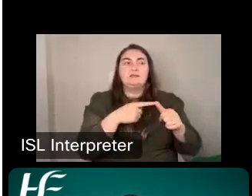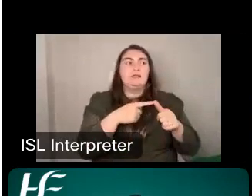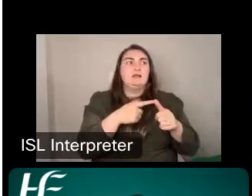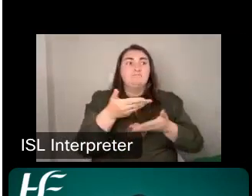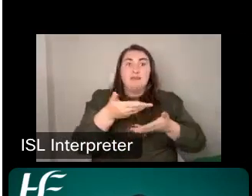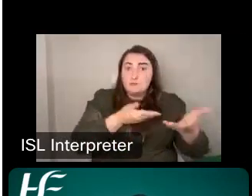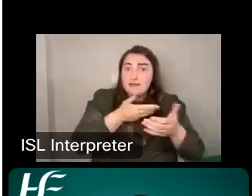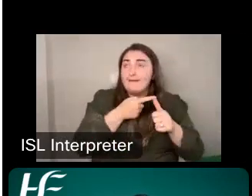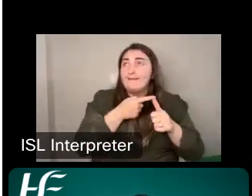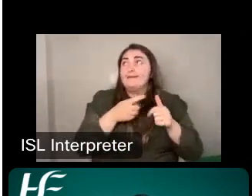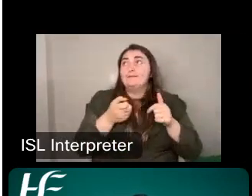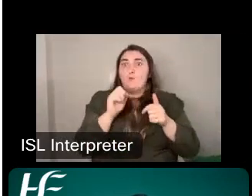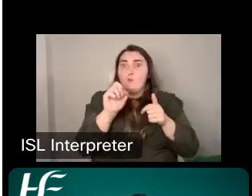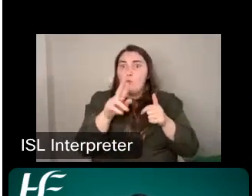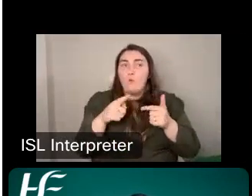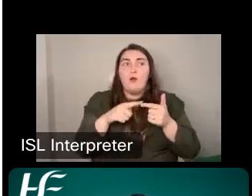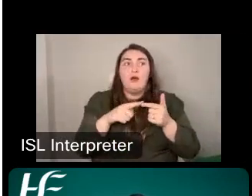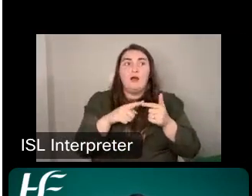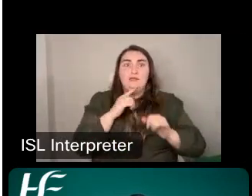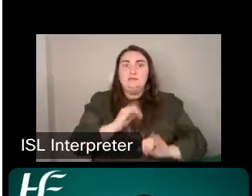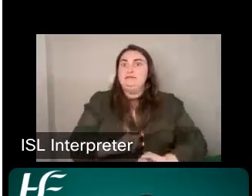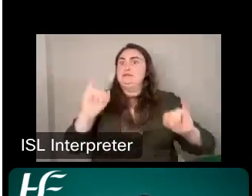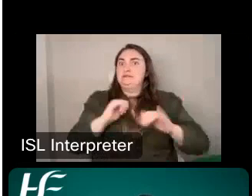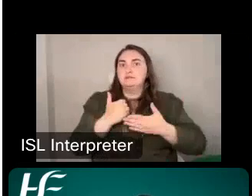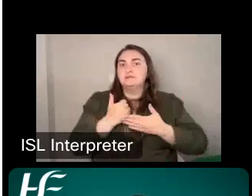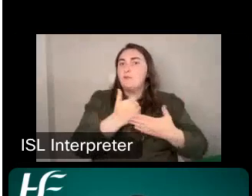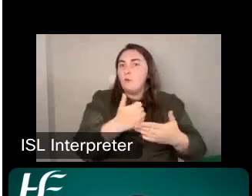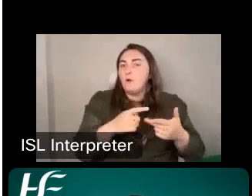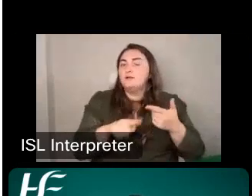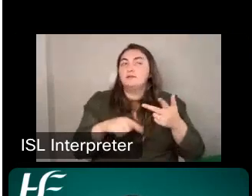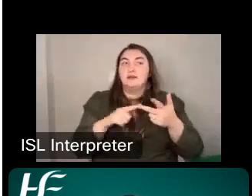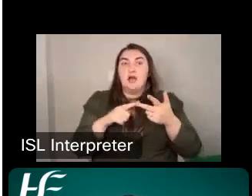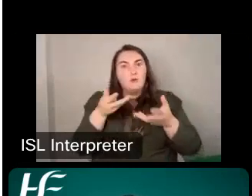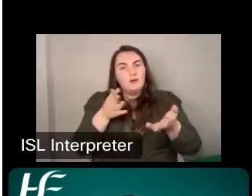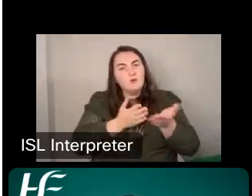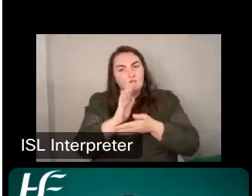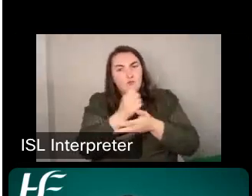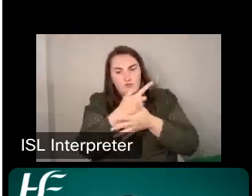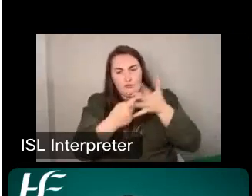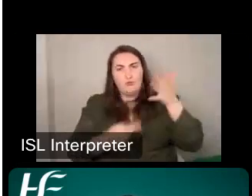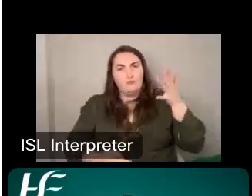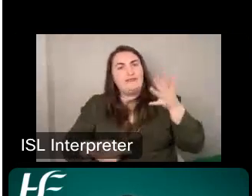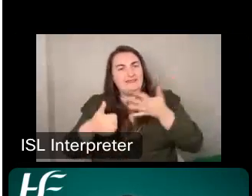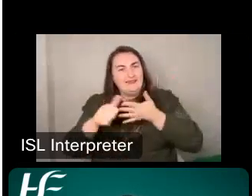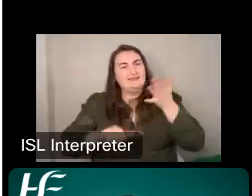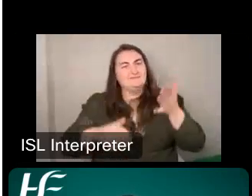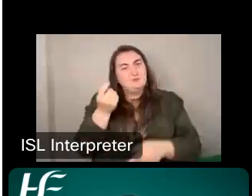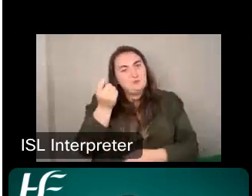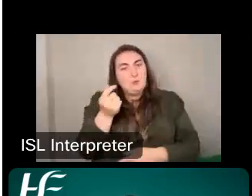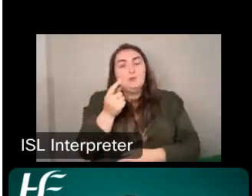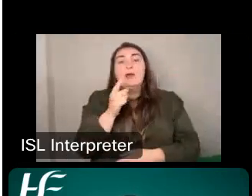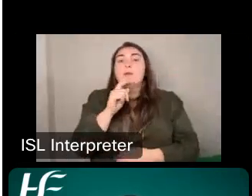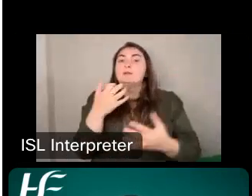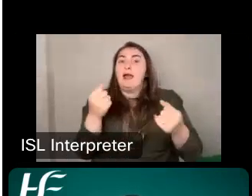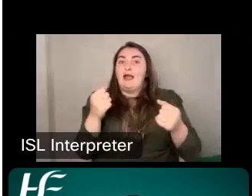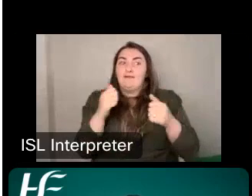counselling or critical incident support, and I'll cover all of the services we offer shortly. But they're our